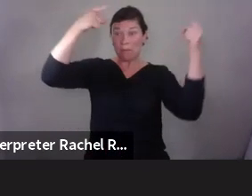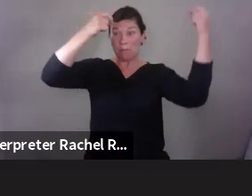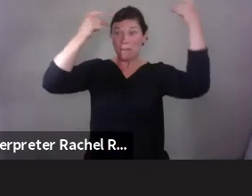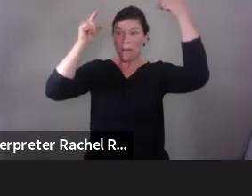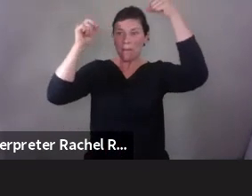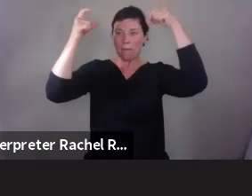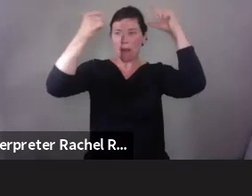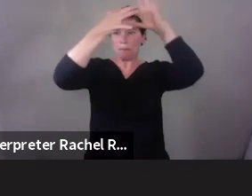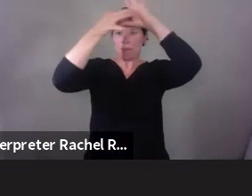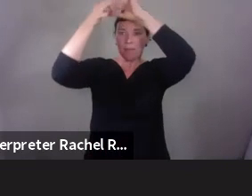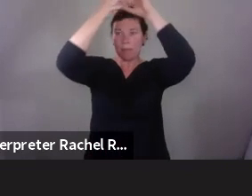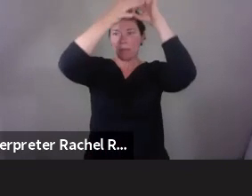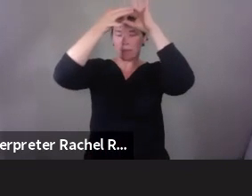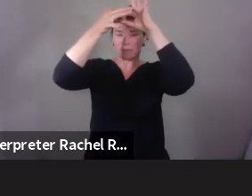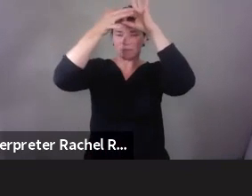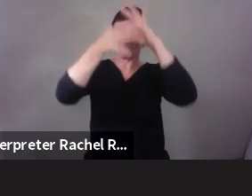I give a lot of thanks to music.